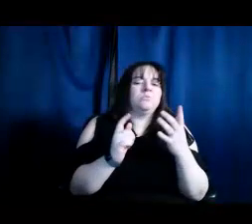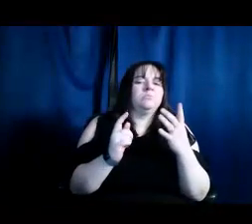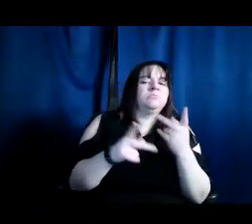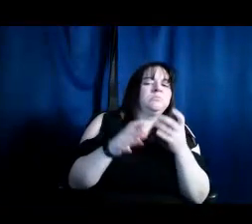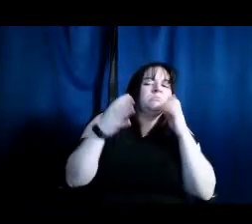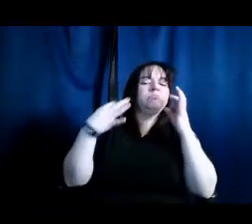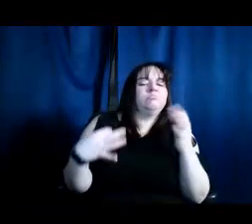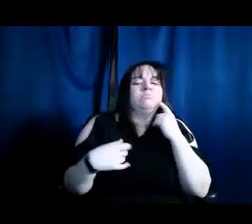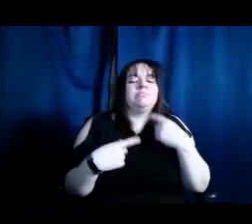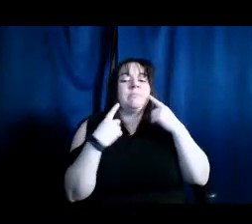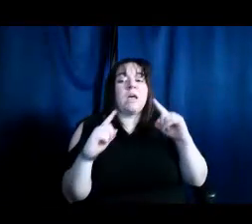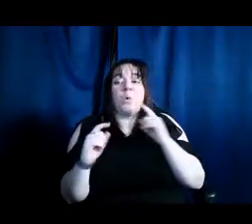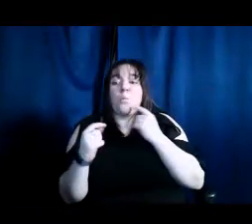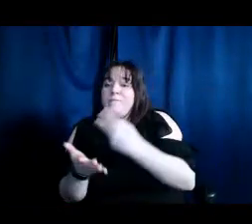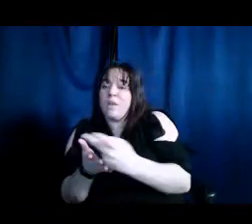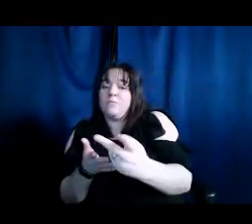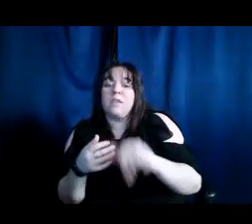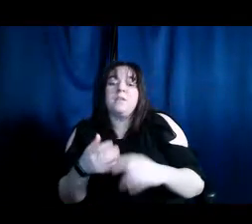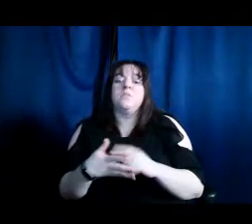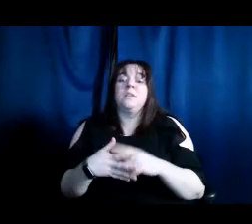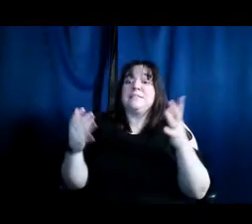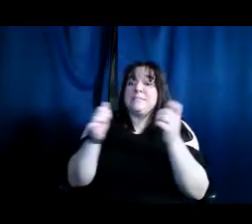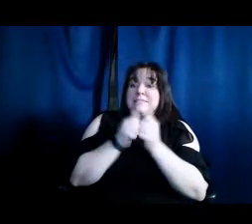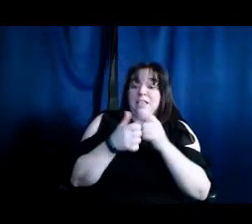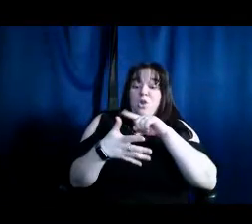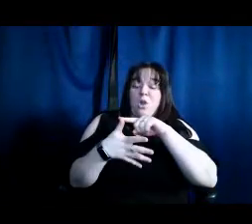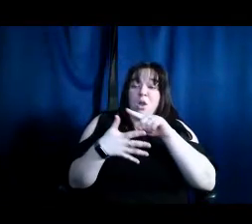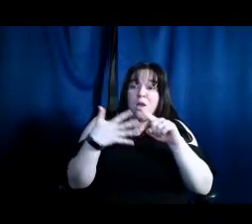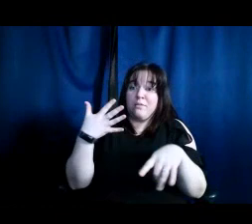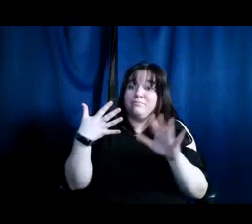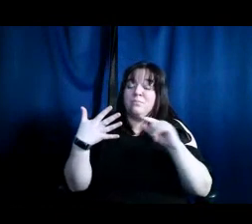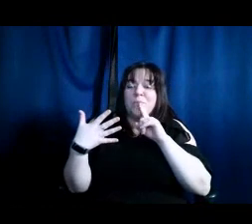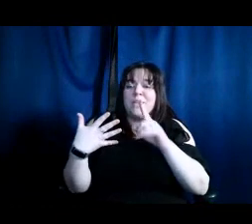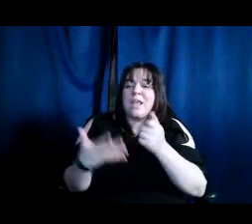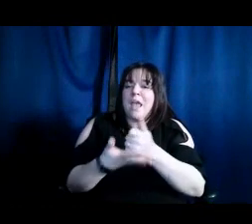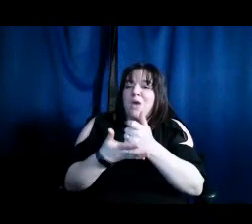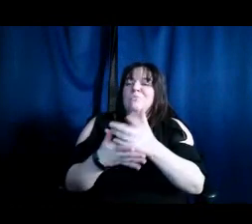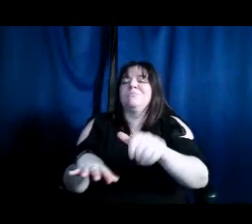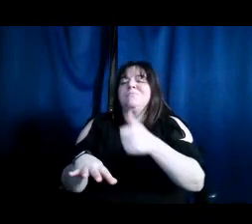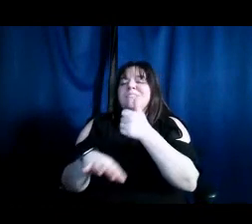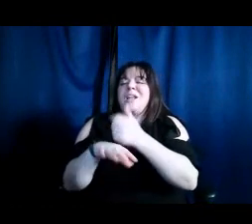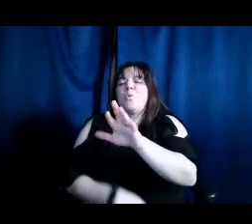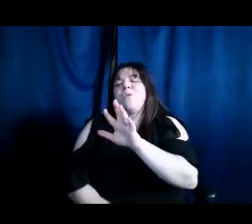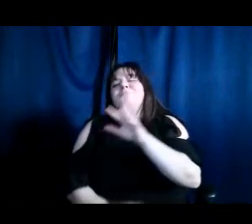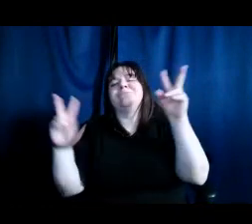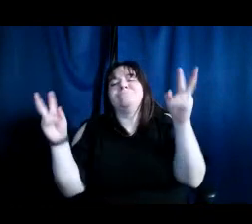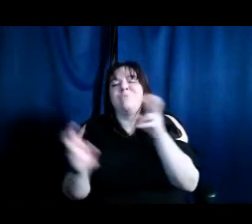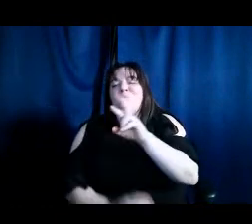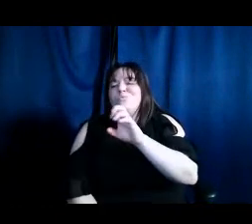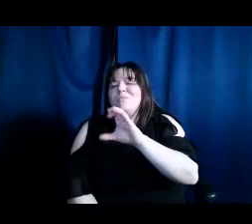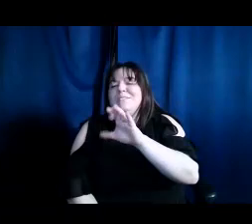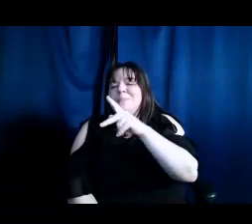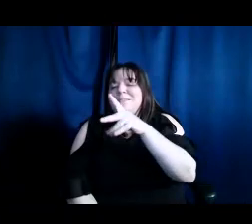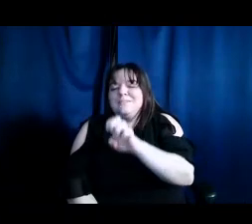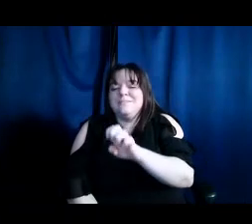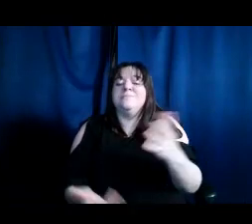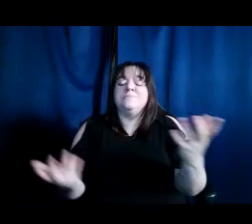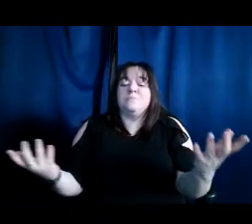Together, these create your accessibility recipe. Specifically, The success criteria and the